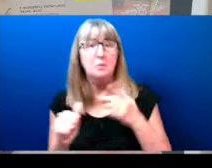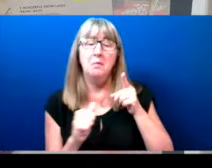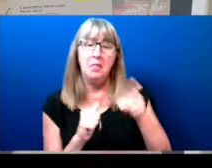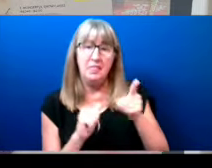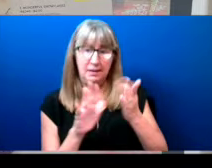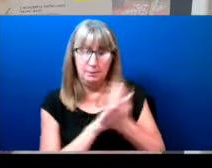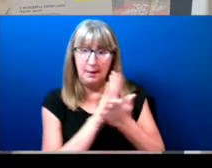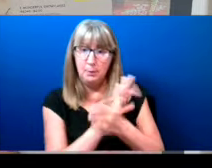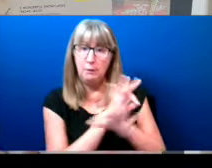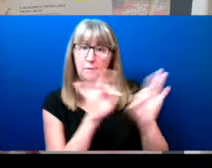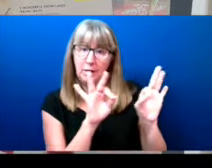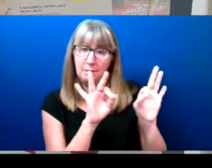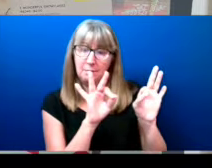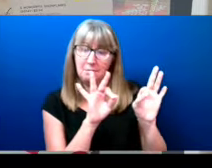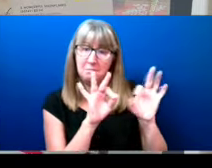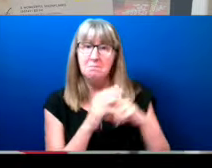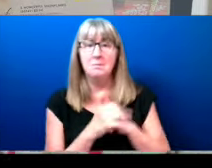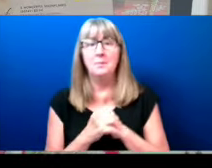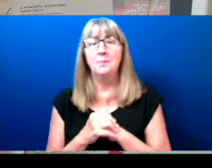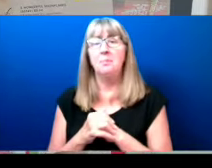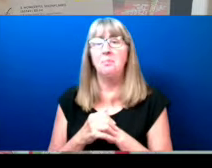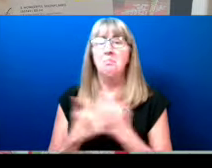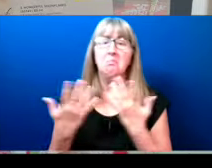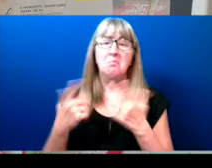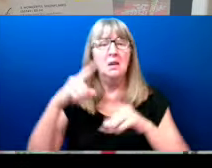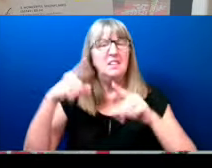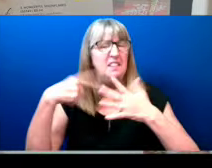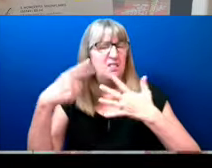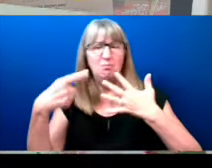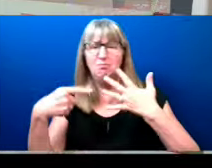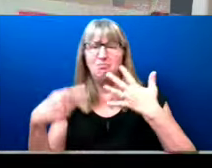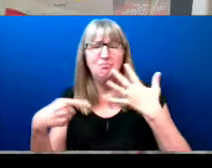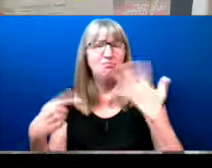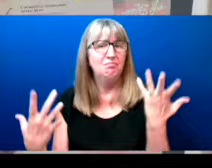spend $50, this set of paper right here is free.